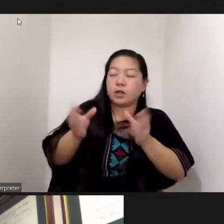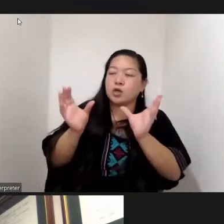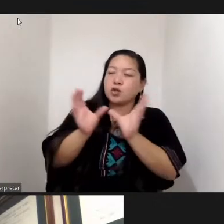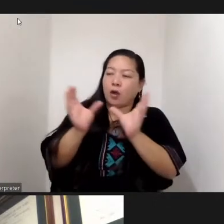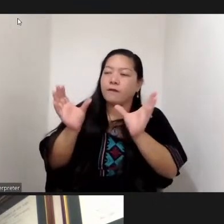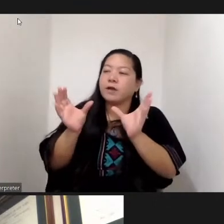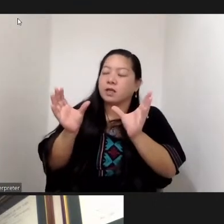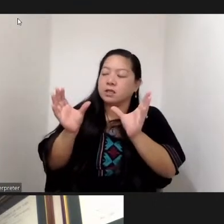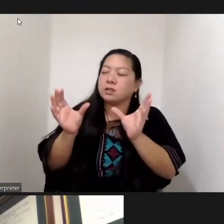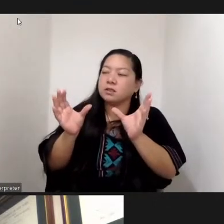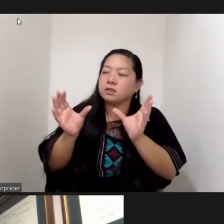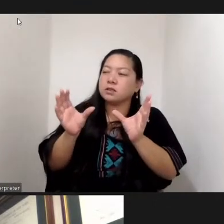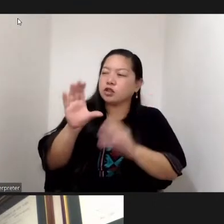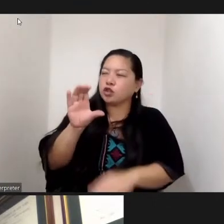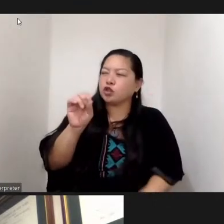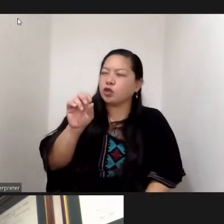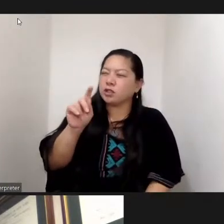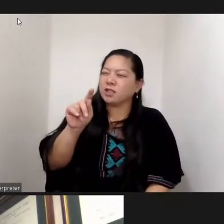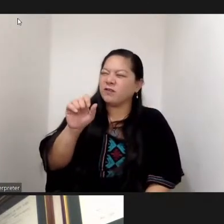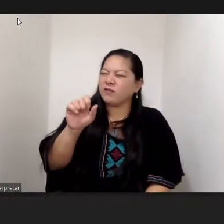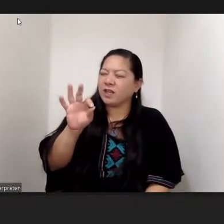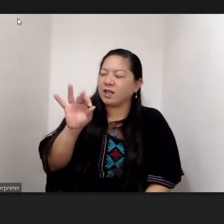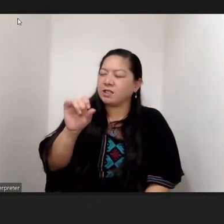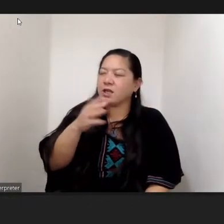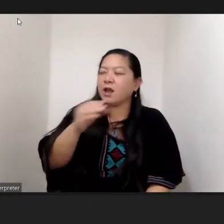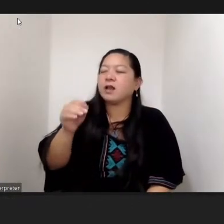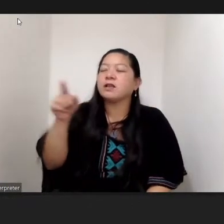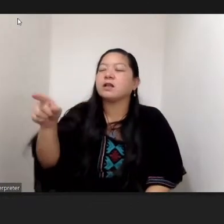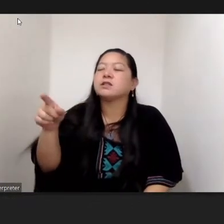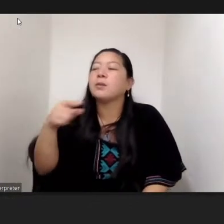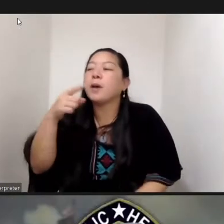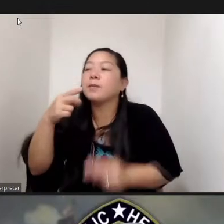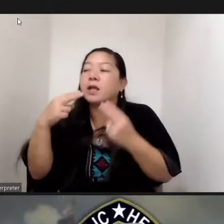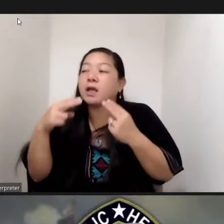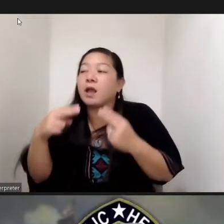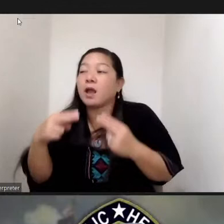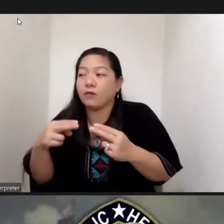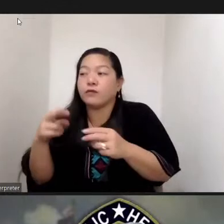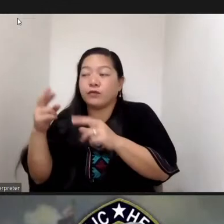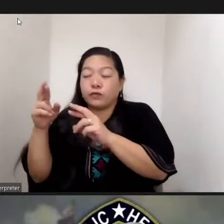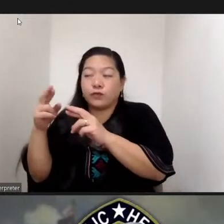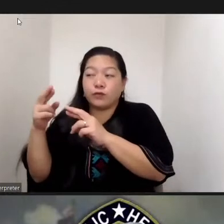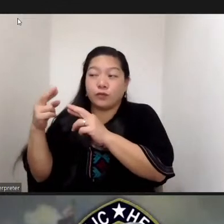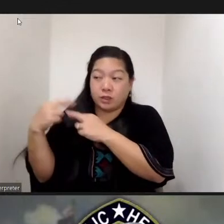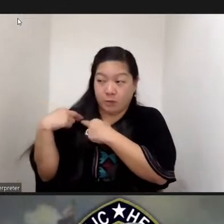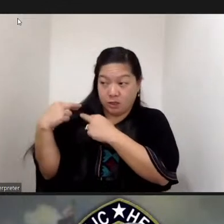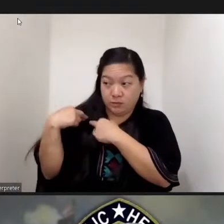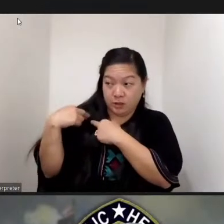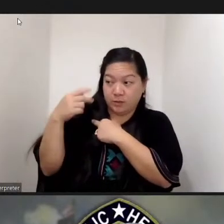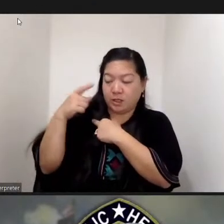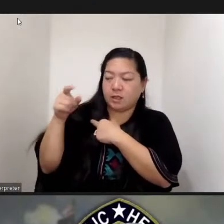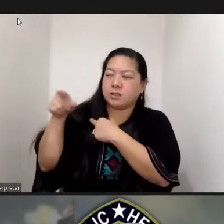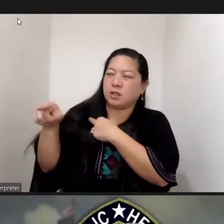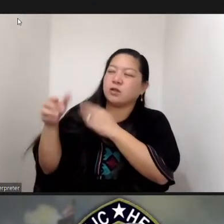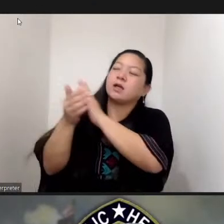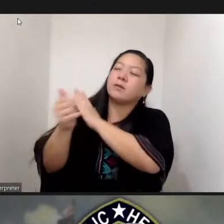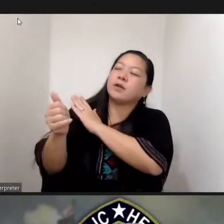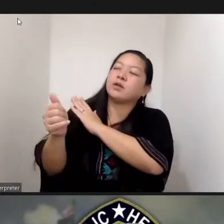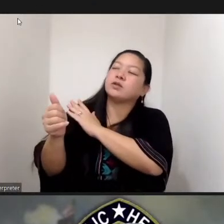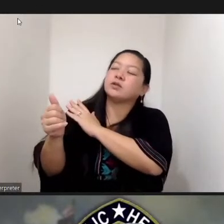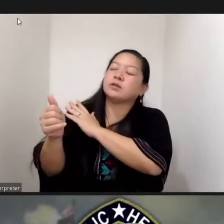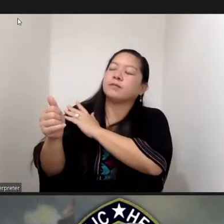responsibility, because they are the experts, once they feel through data, right, that we